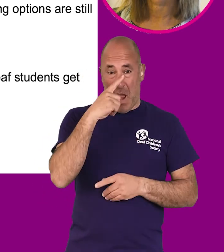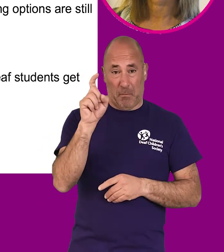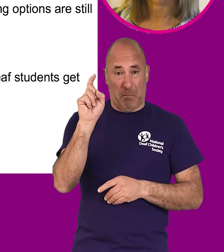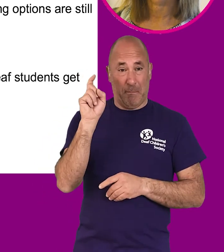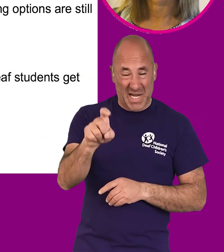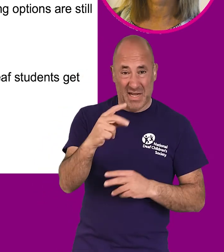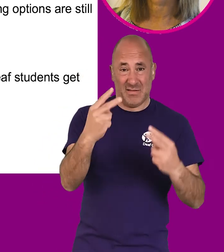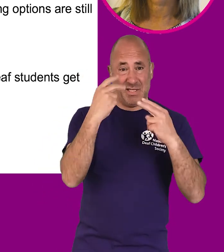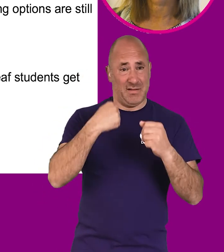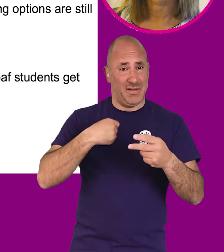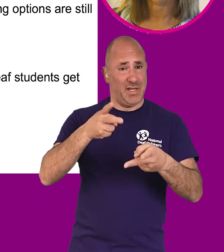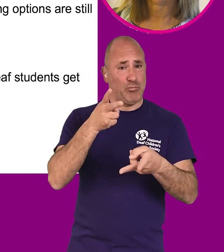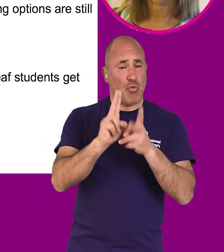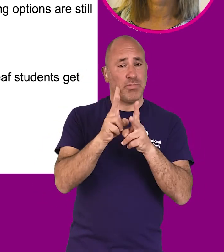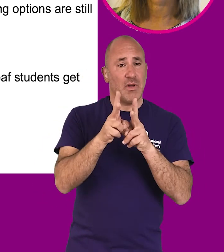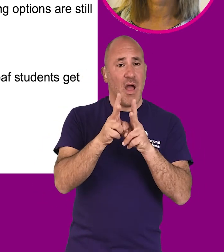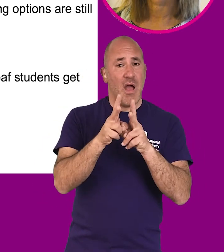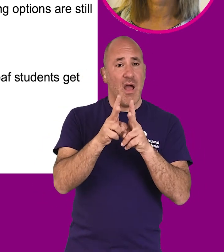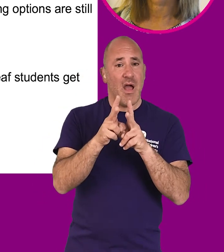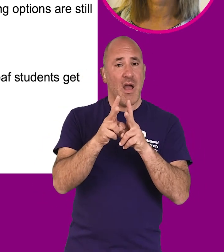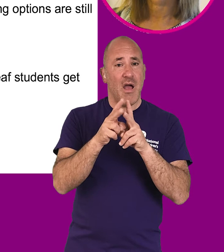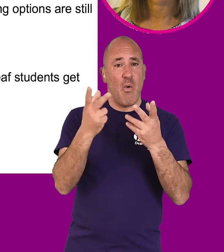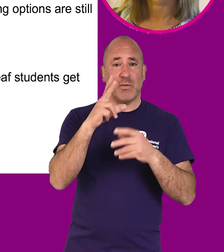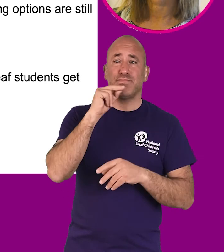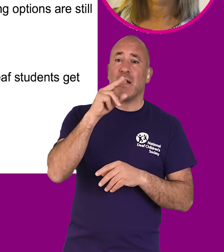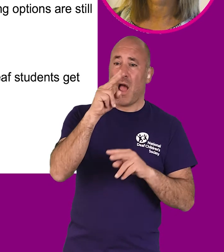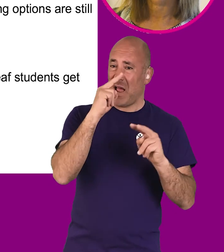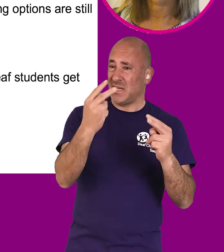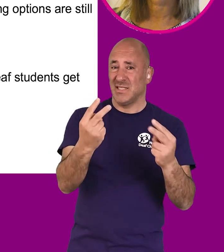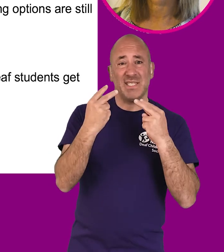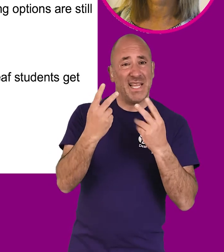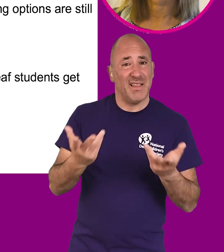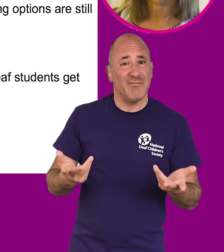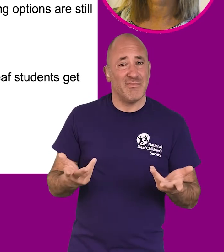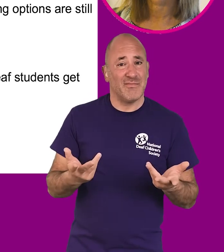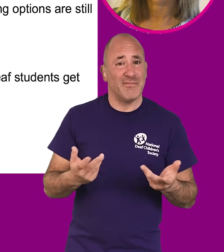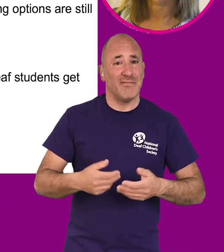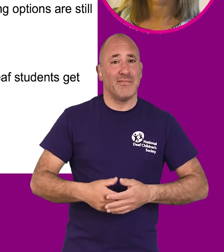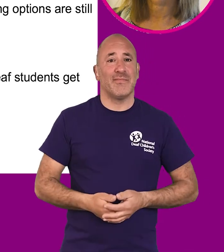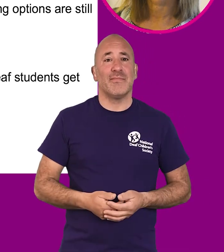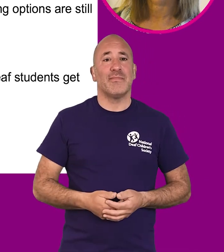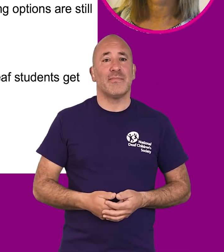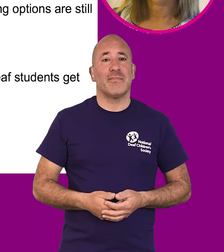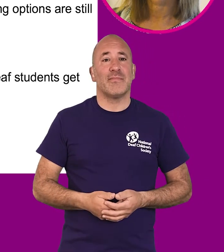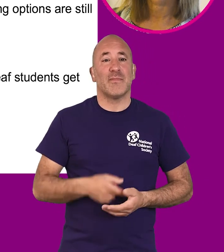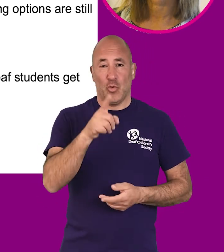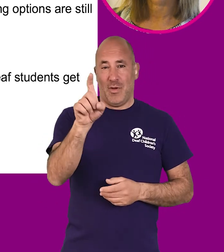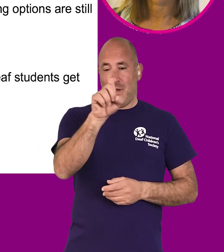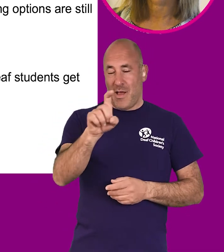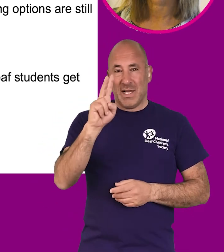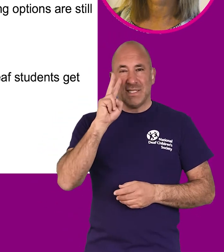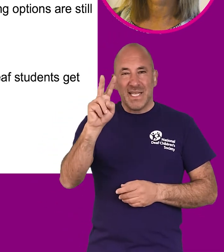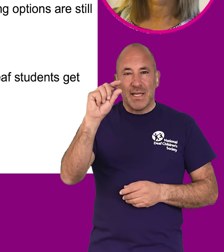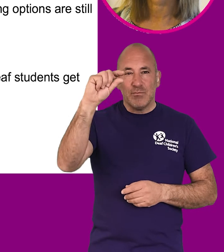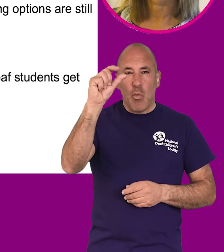You can go in and pin, you can see my interpreter now or the speaker, me. If you